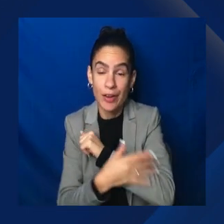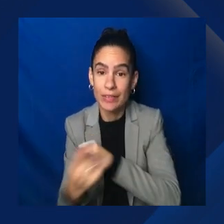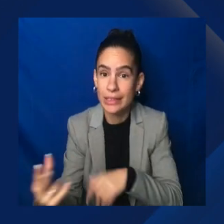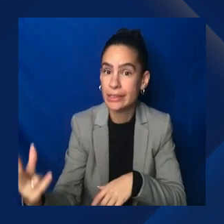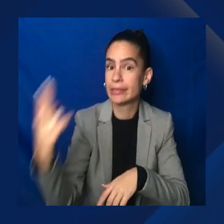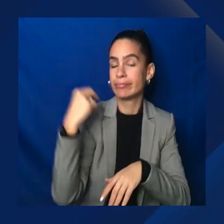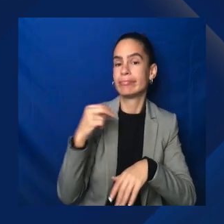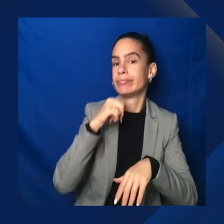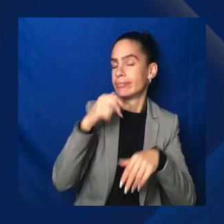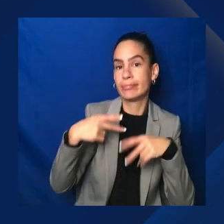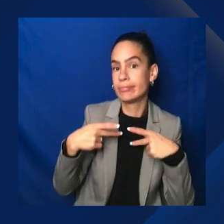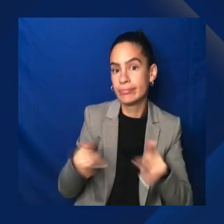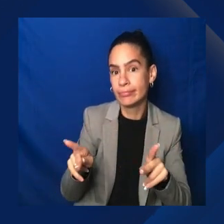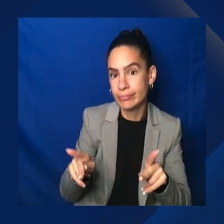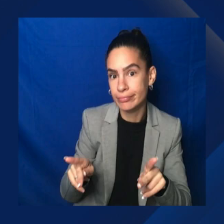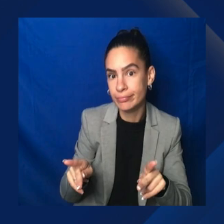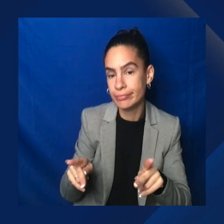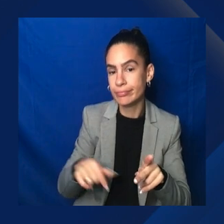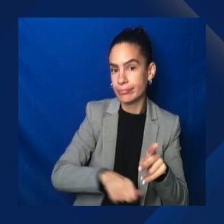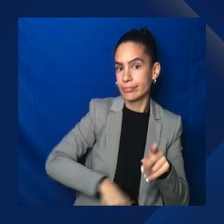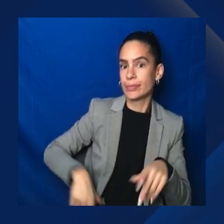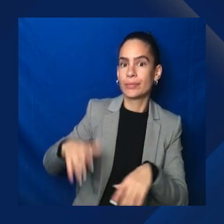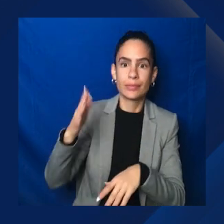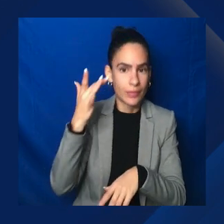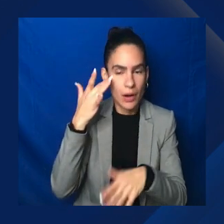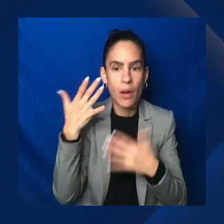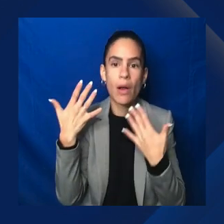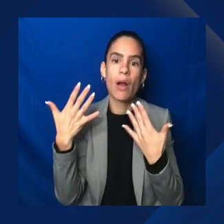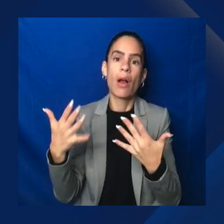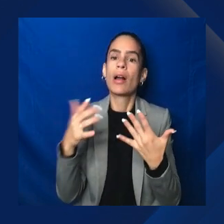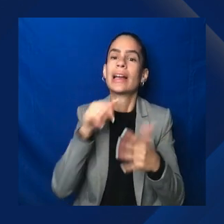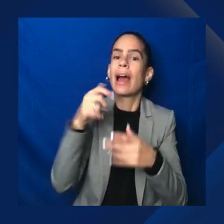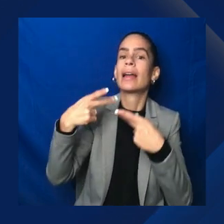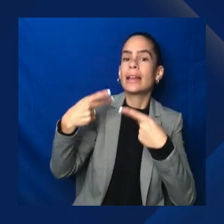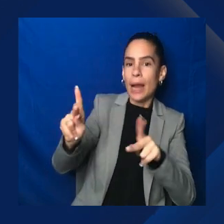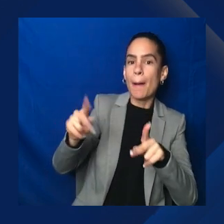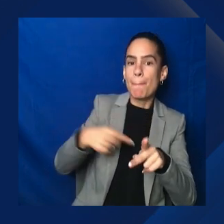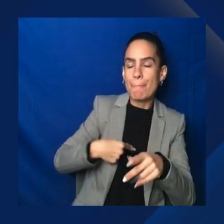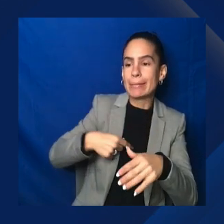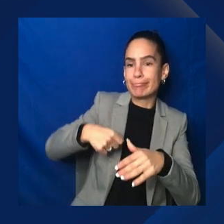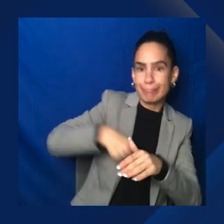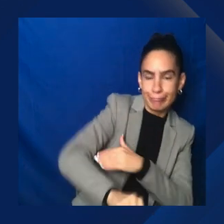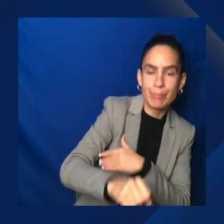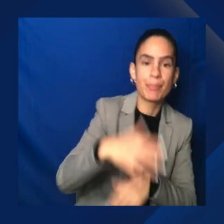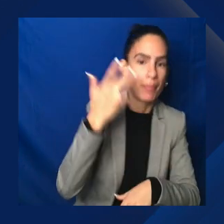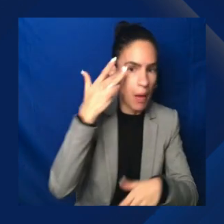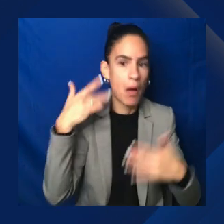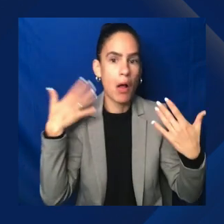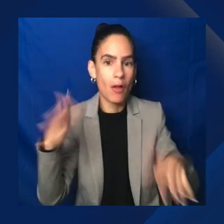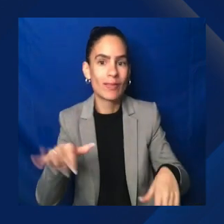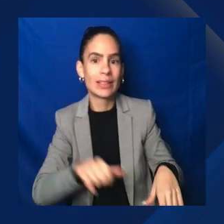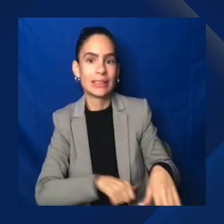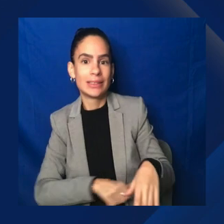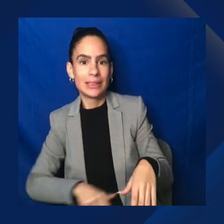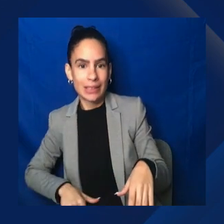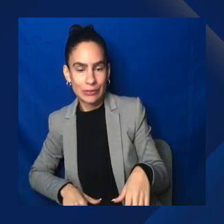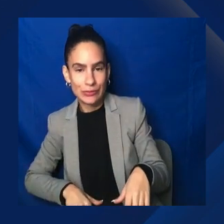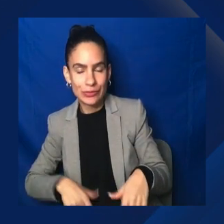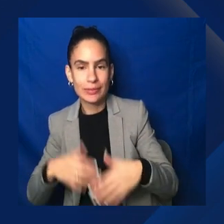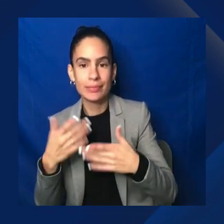already had a C-section. So we were forced to drive 1.5 hours away.